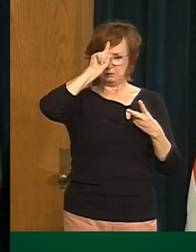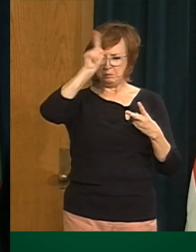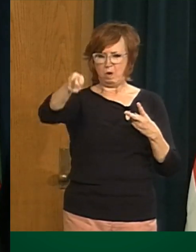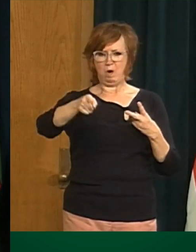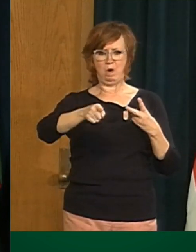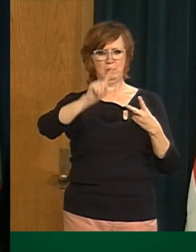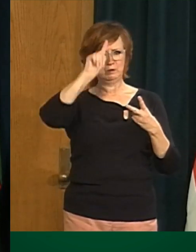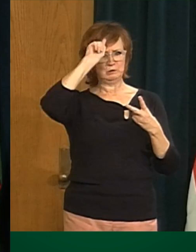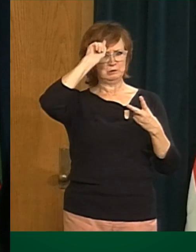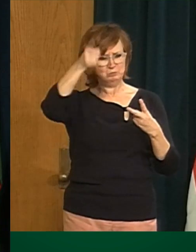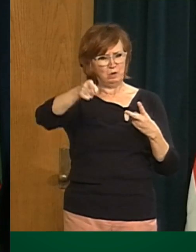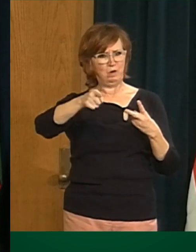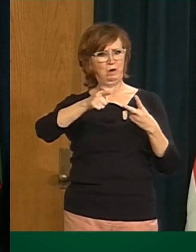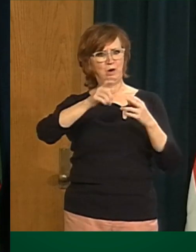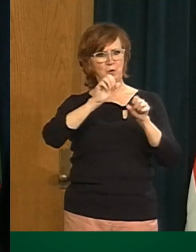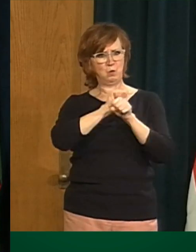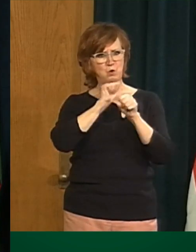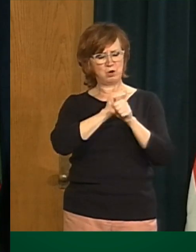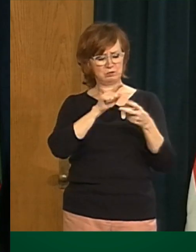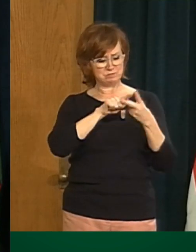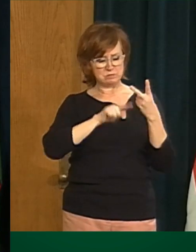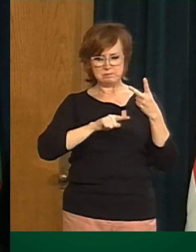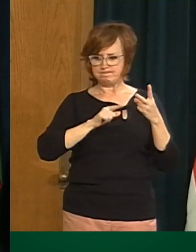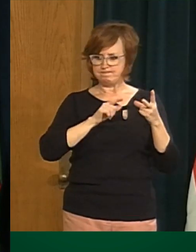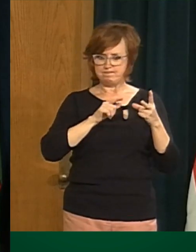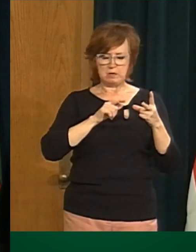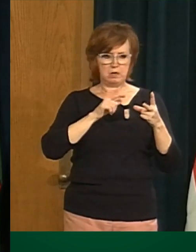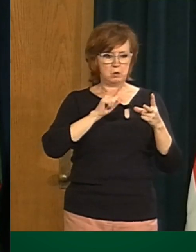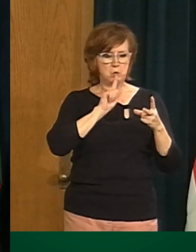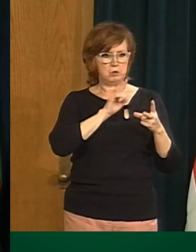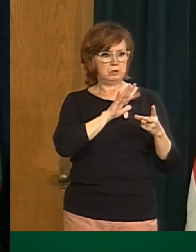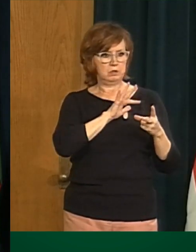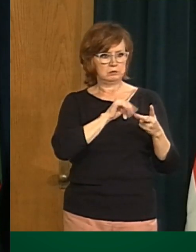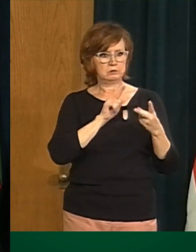situation and challenge that we may have. I think Minister